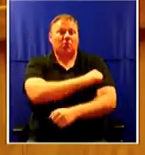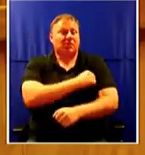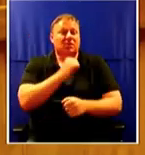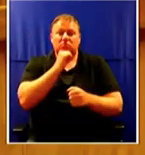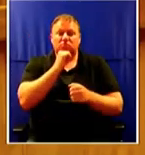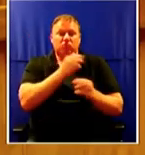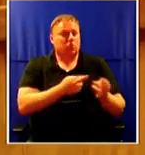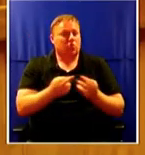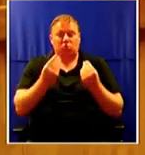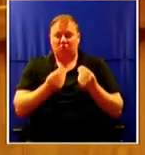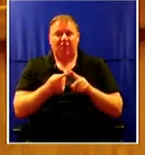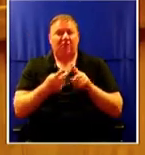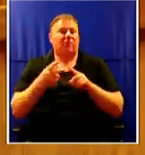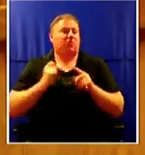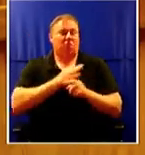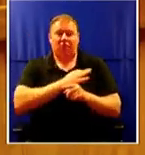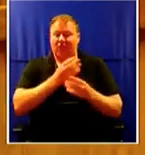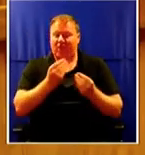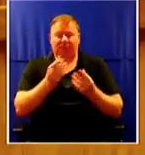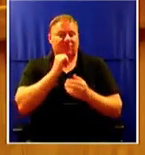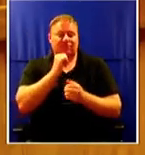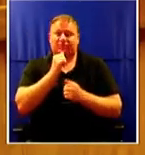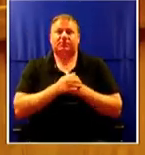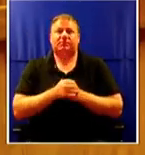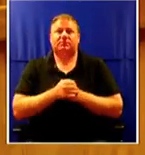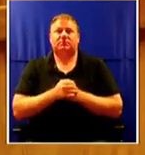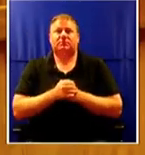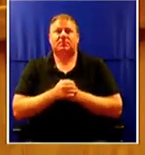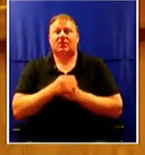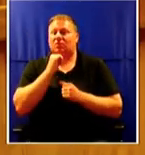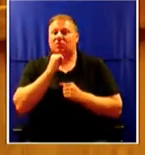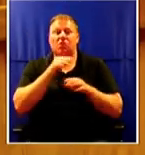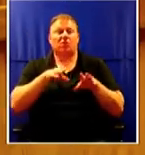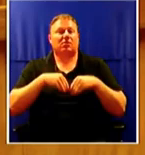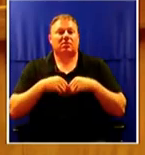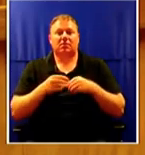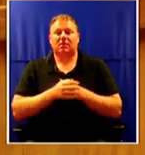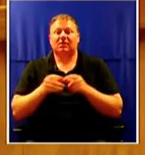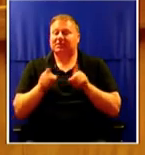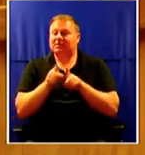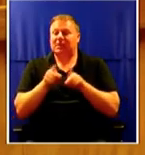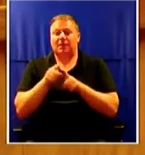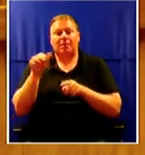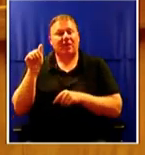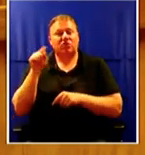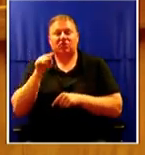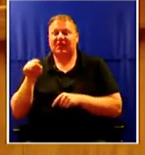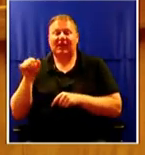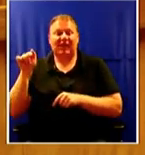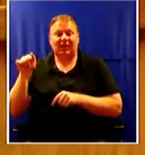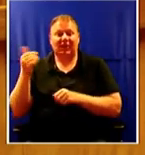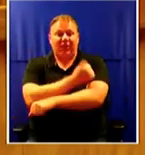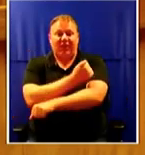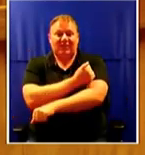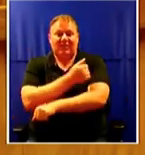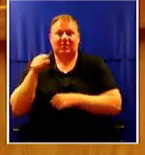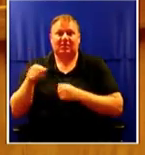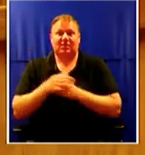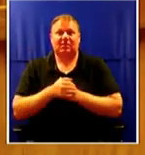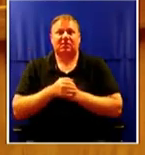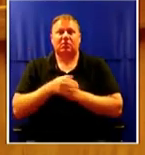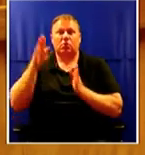is inexcusable, just as the bungling of the AstraZeneca vaccine was inexcusable, with its reduced efficacy